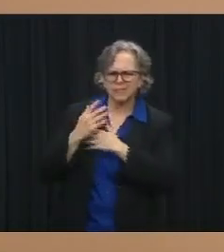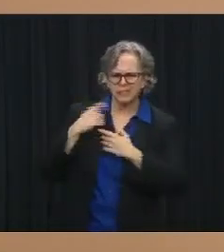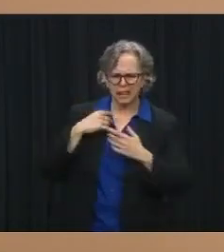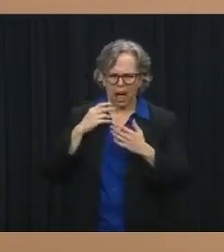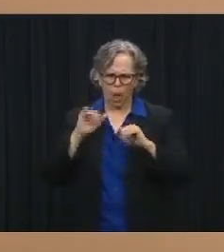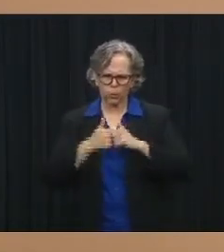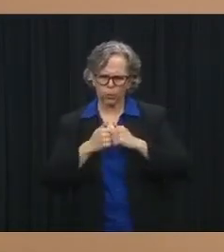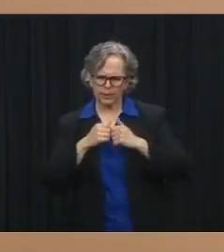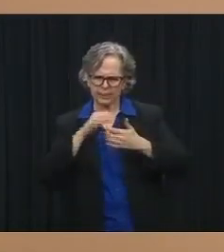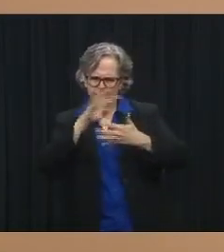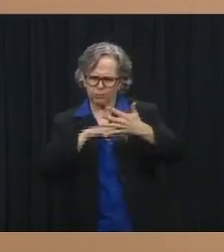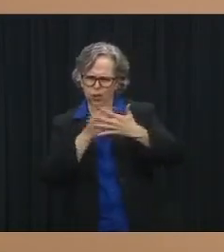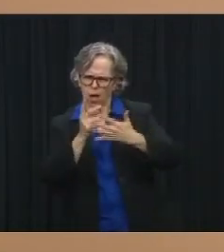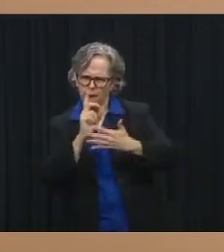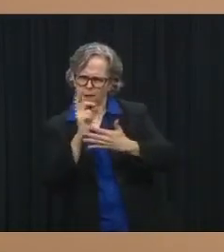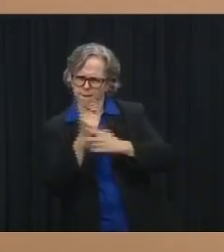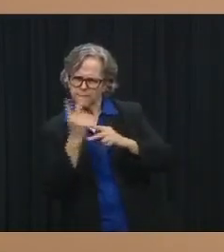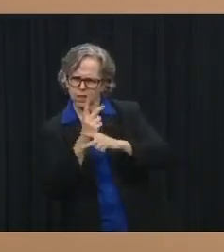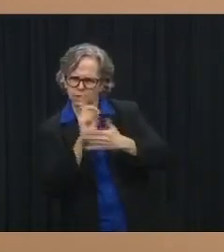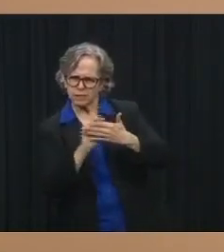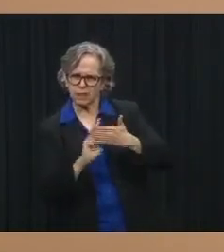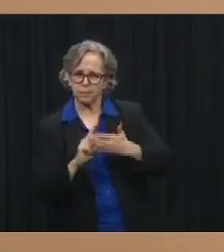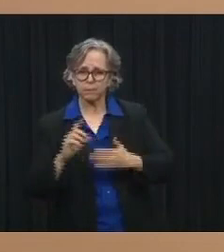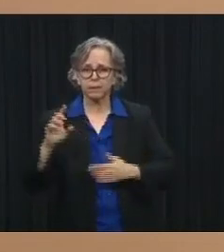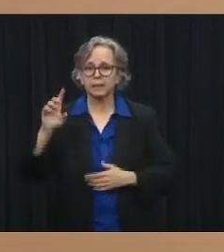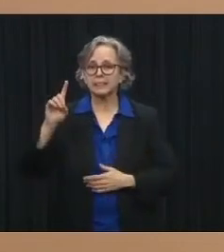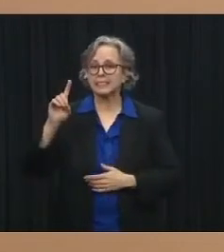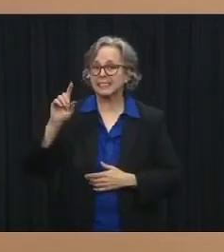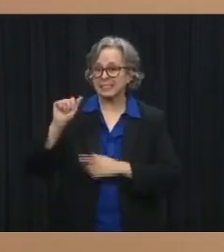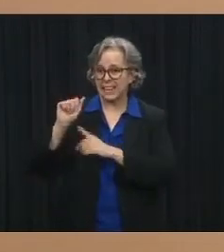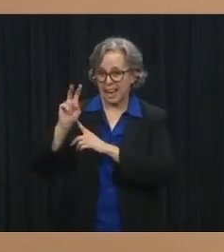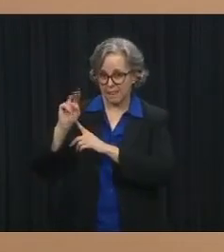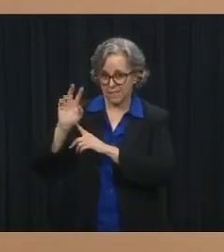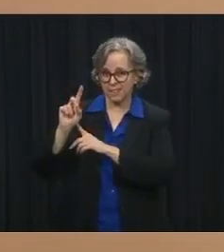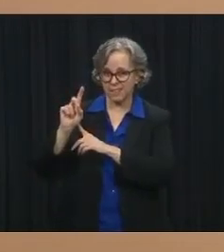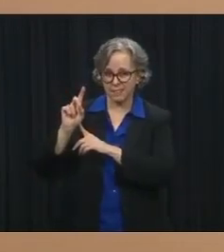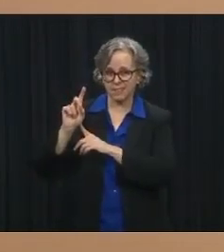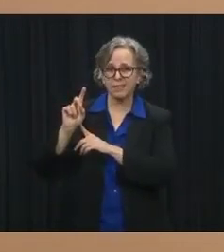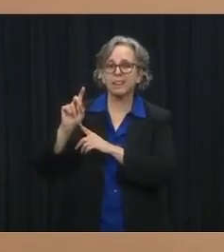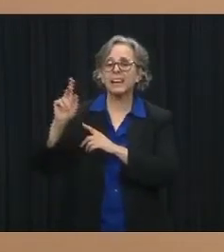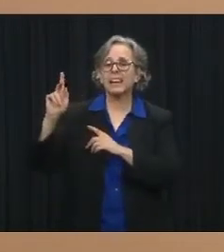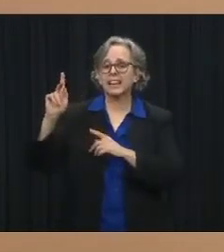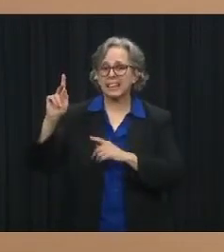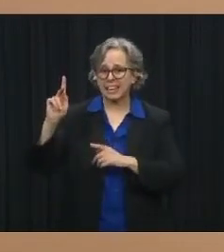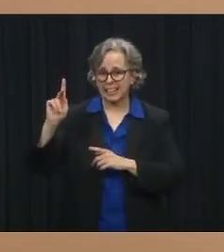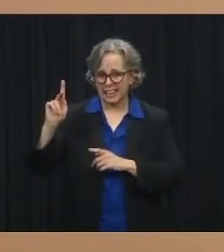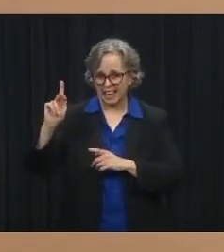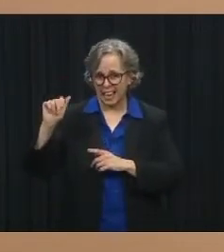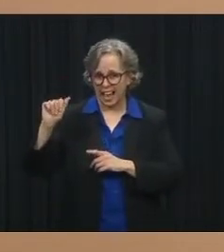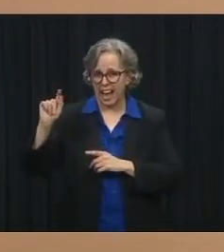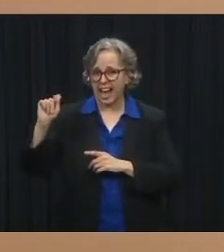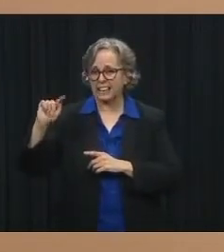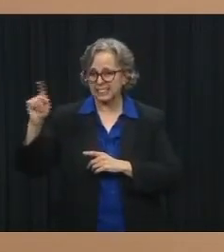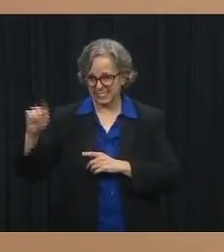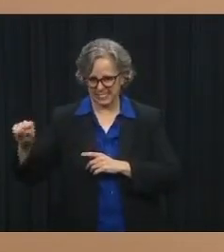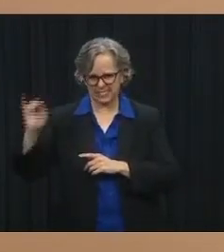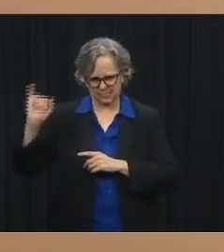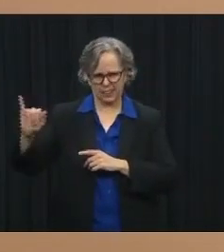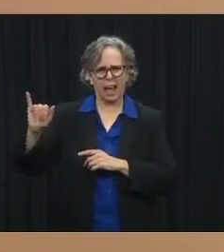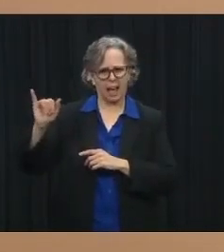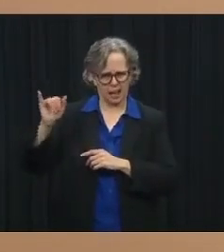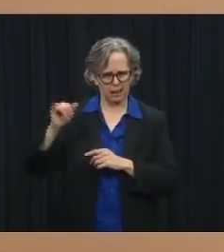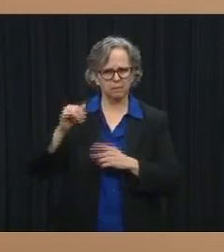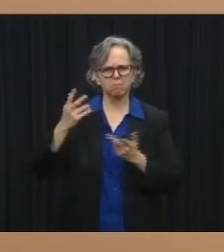done by David Katz, New York Times editorial yesterday. So it's really important for folks out there doing